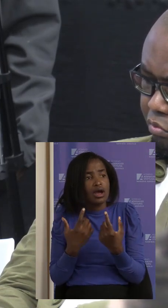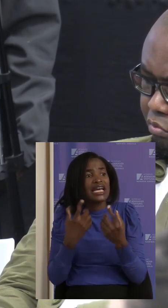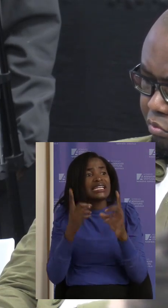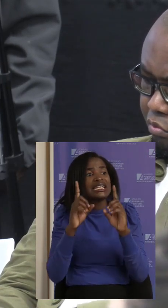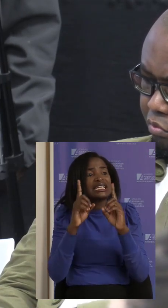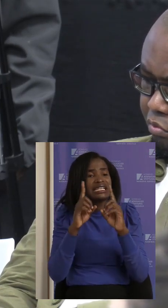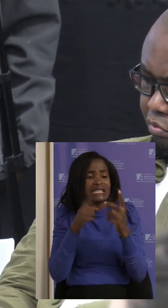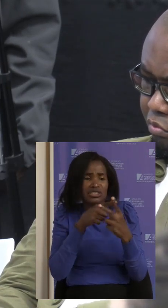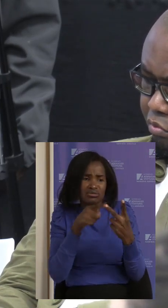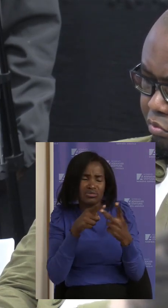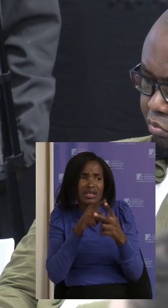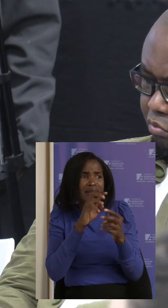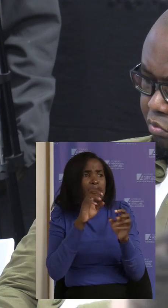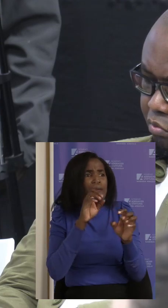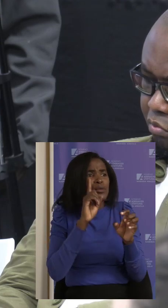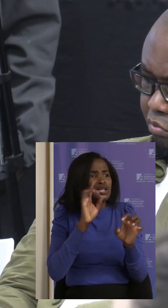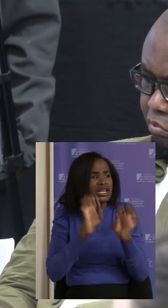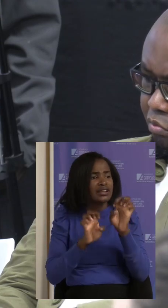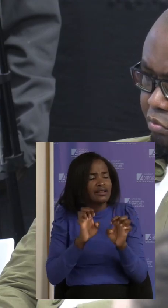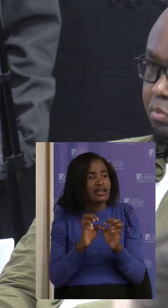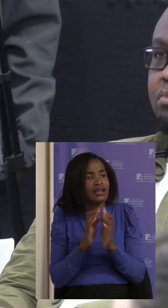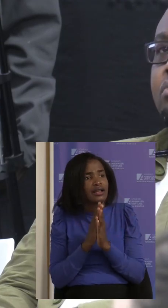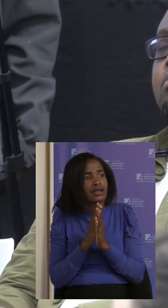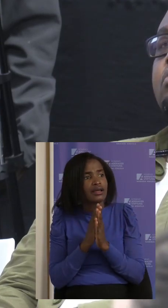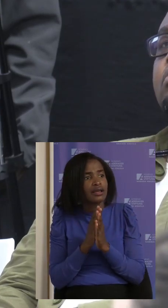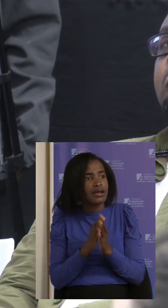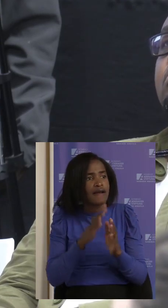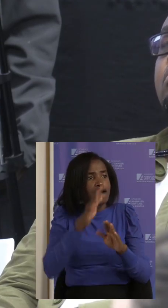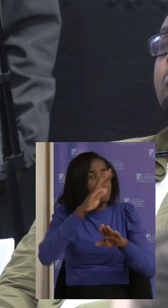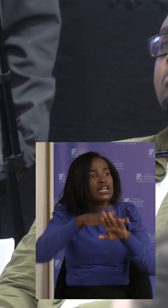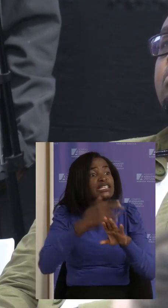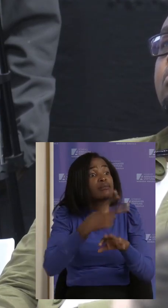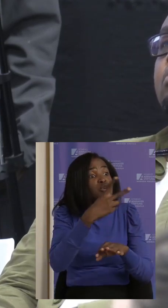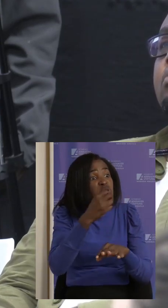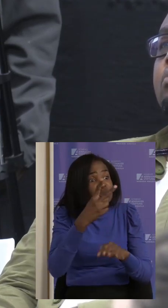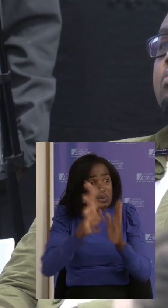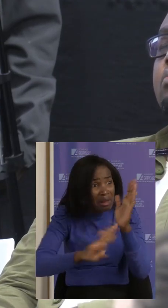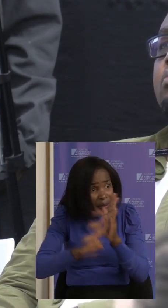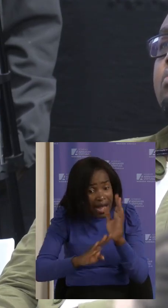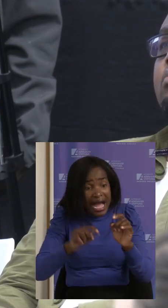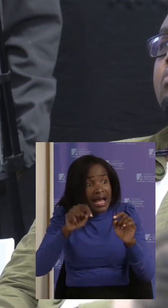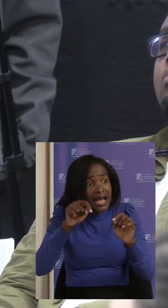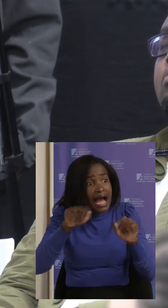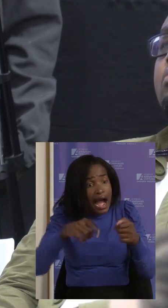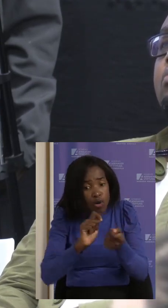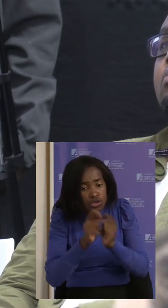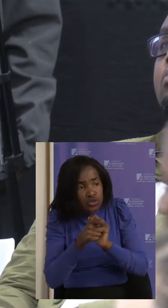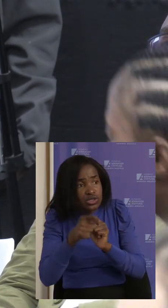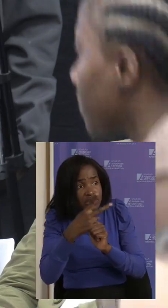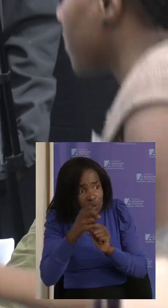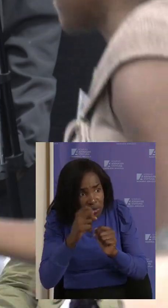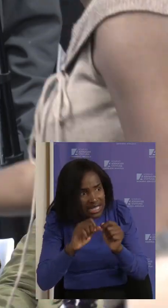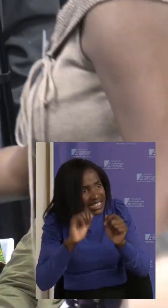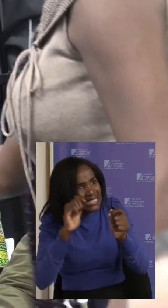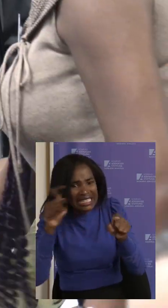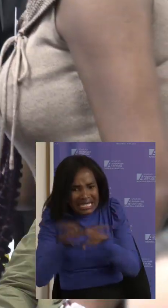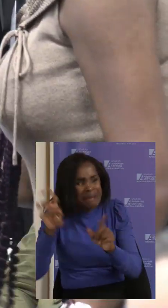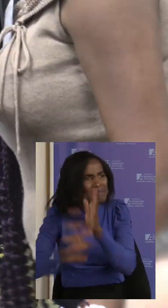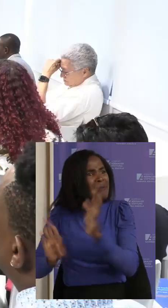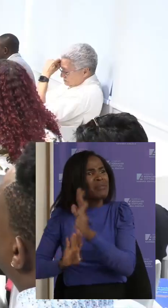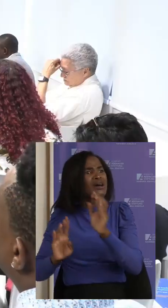departments to ensure that the previous results don't repeat themselves? That's my concern. Yeah. Thank you, George. Let's move